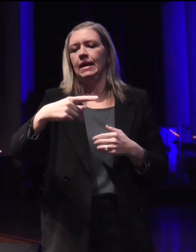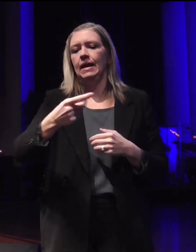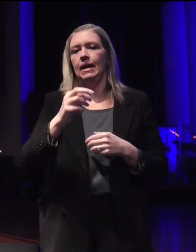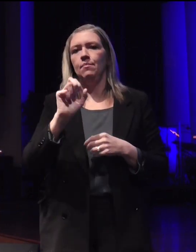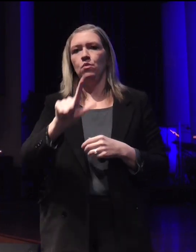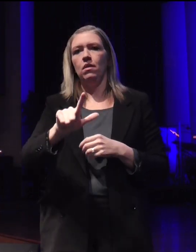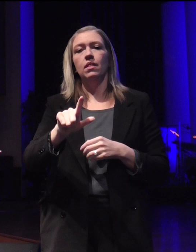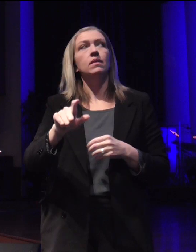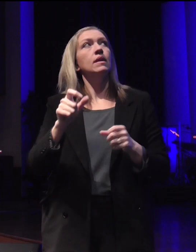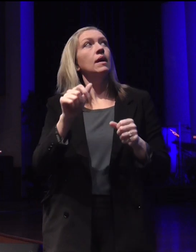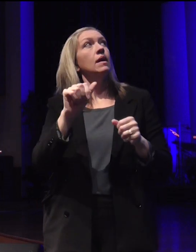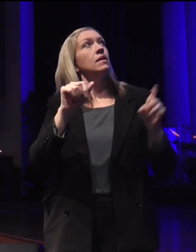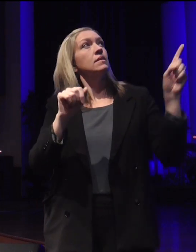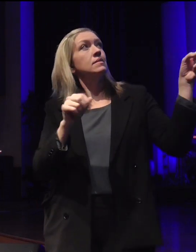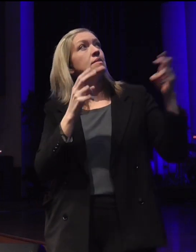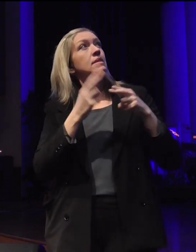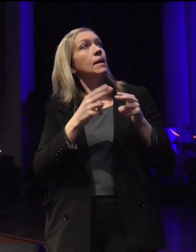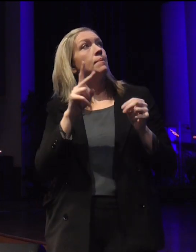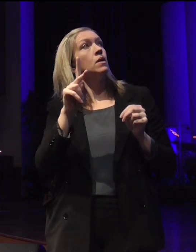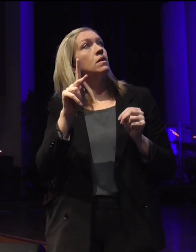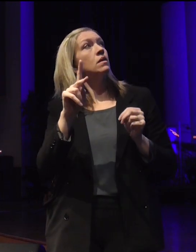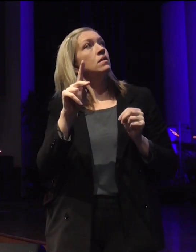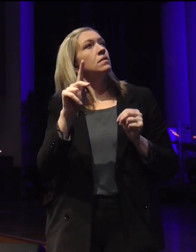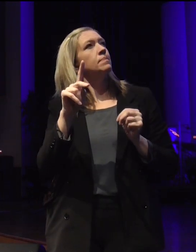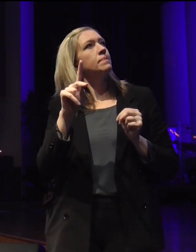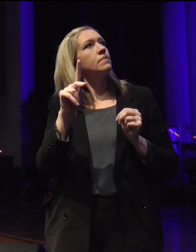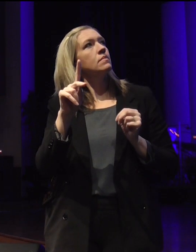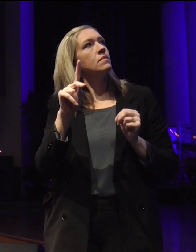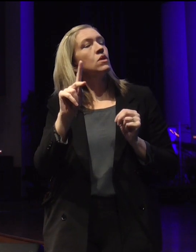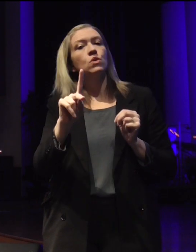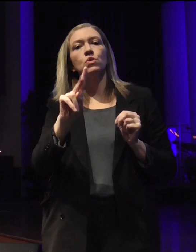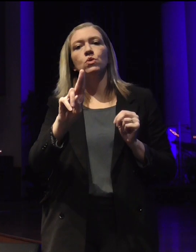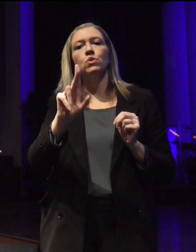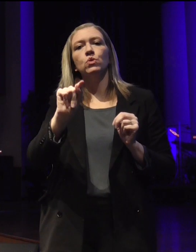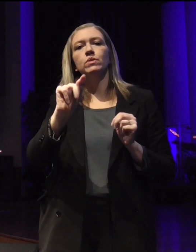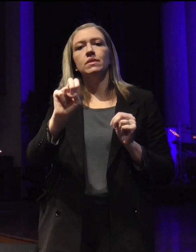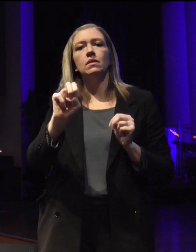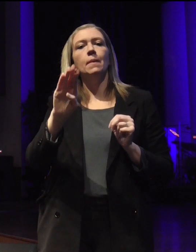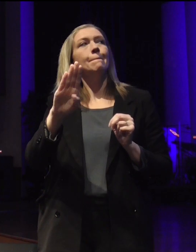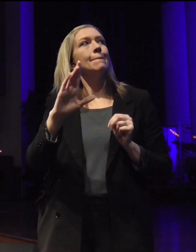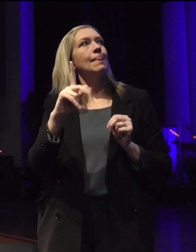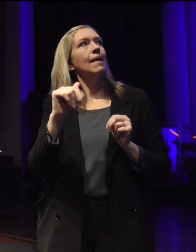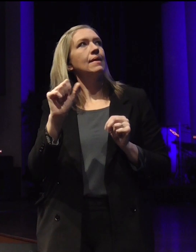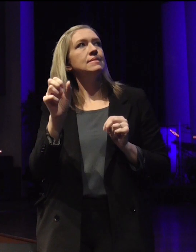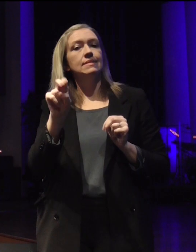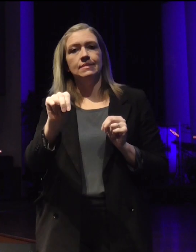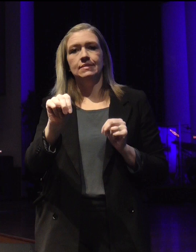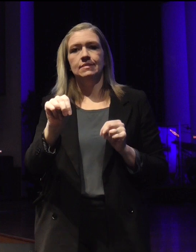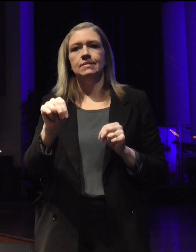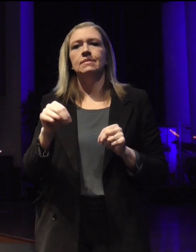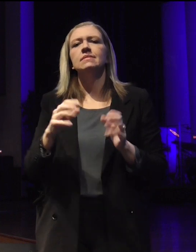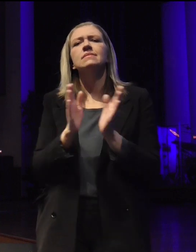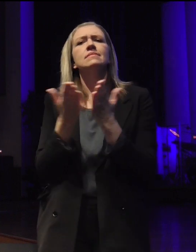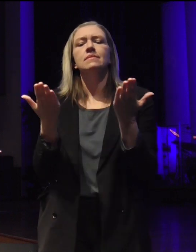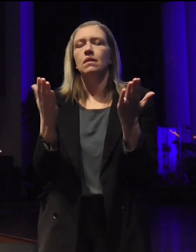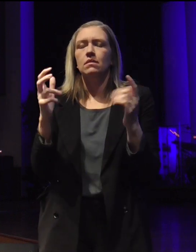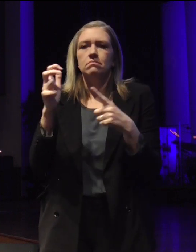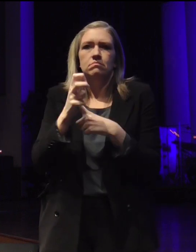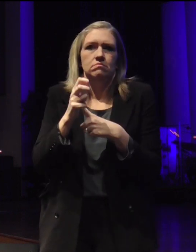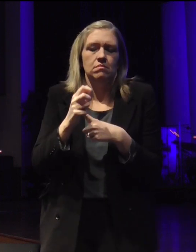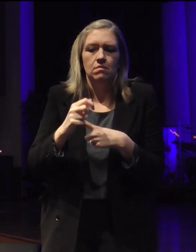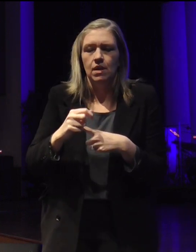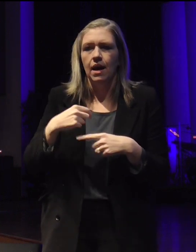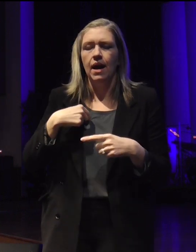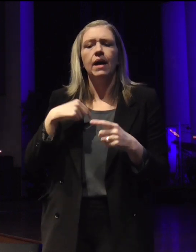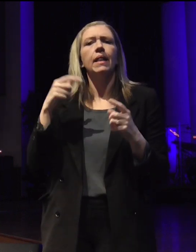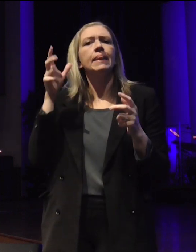Kute Blackson. He wrote the book, The Magic of Surrender. Faith Cole introduced me to the book, and I began to listen to it on